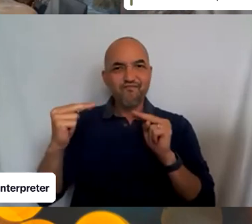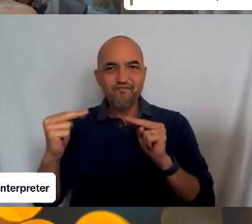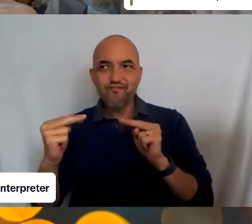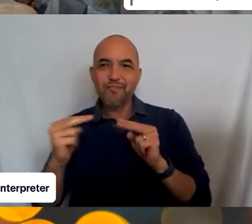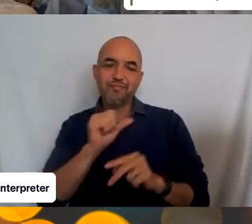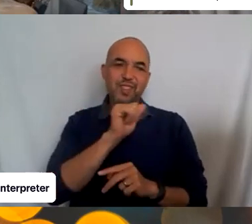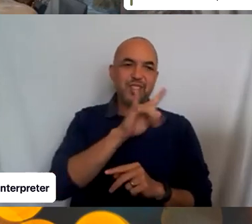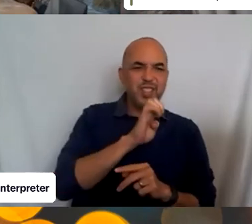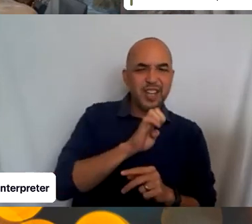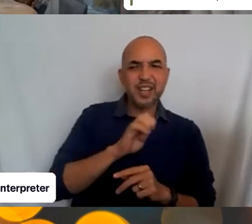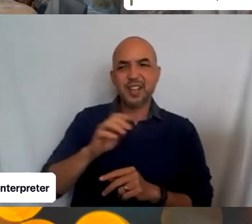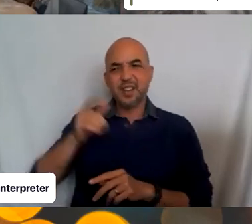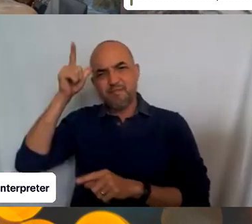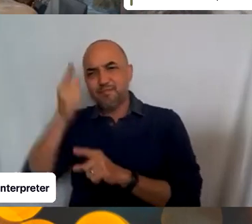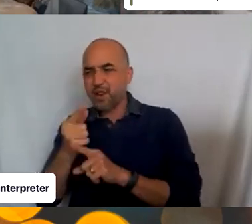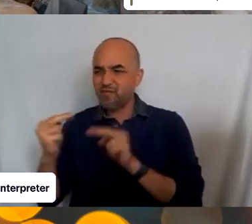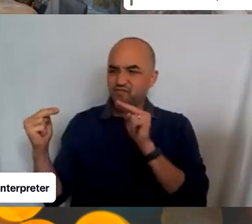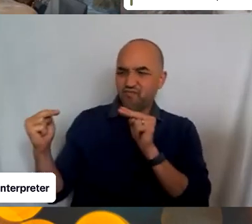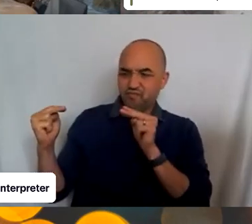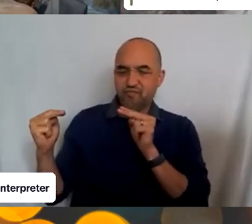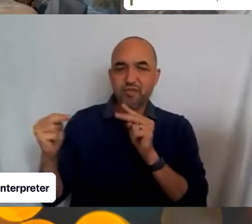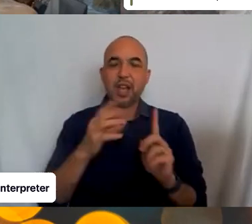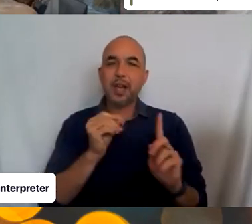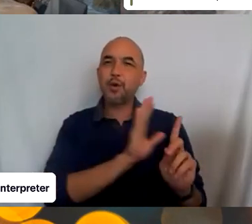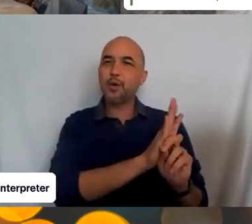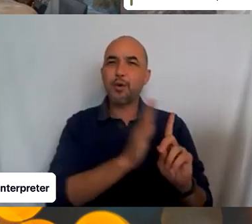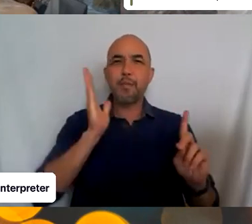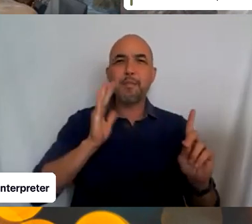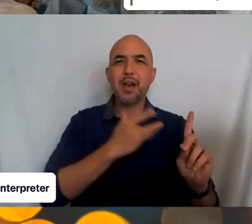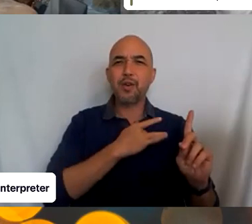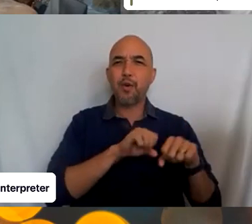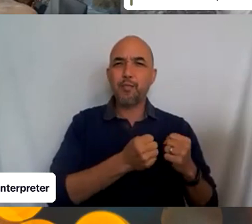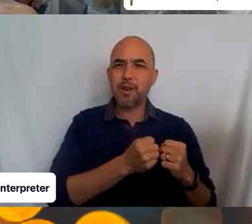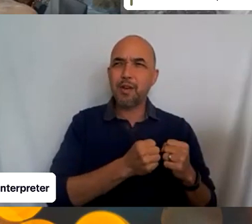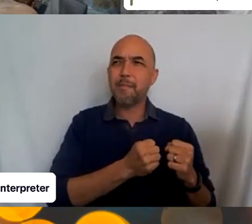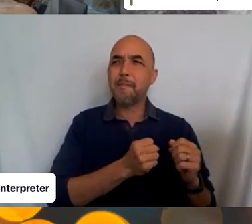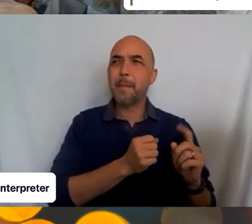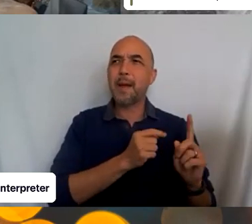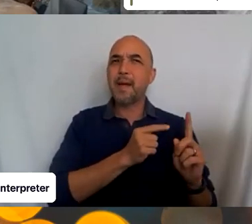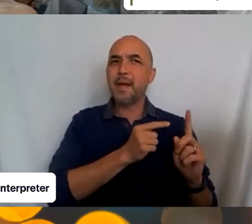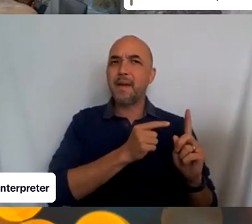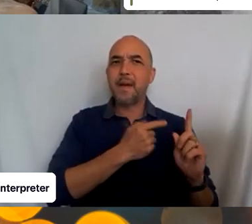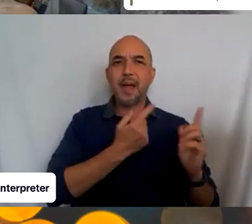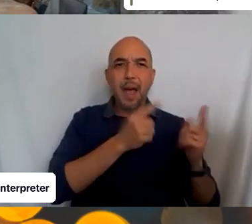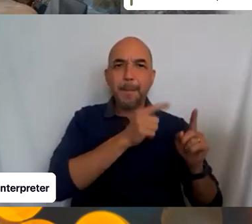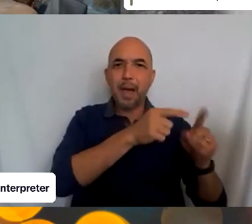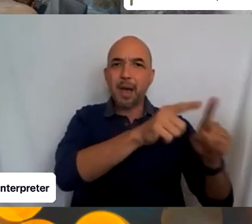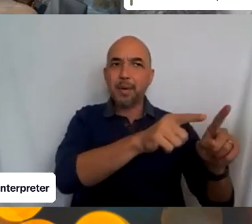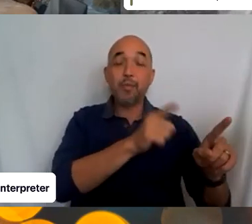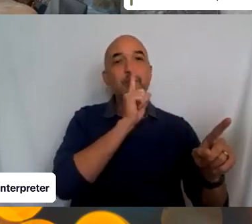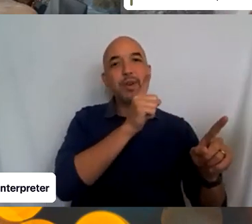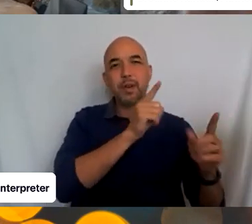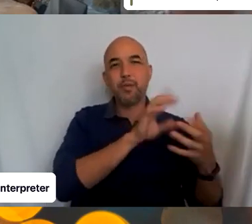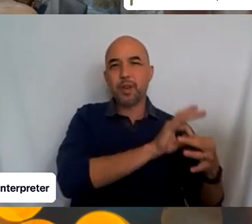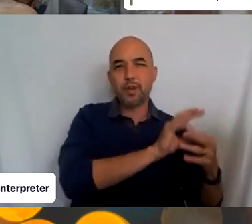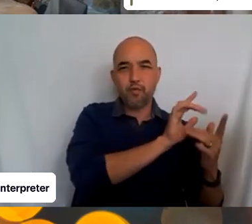brother. And even with her past heartbreaks and how those heartbreaks, romantic heartbreaks,